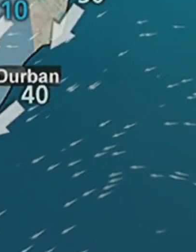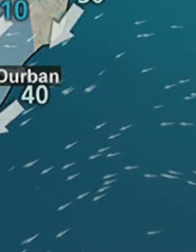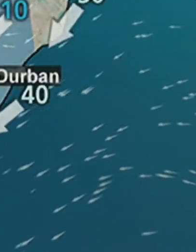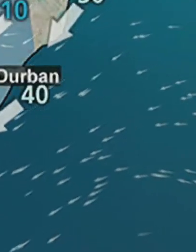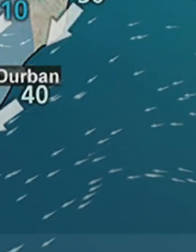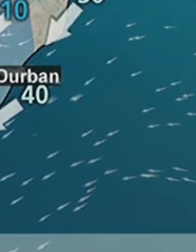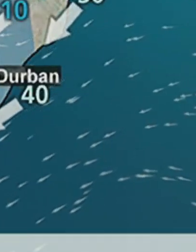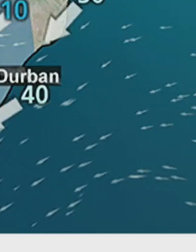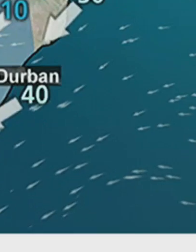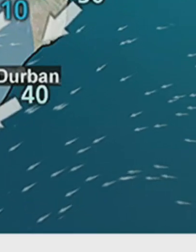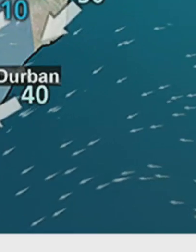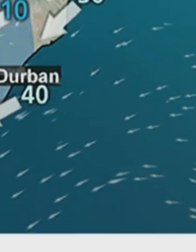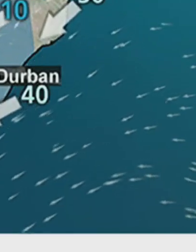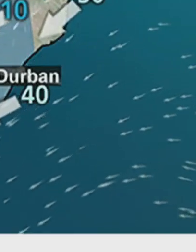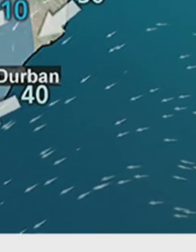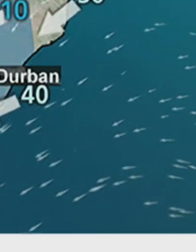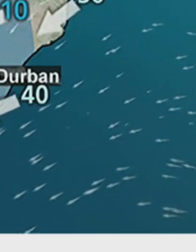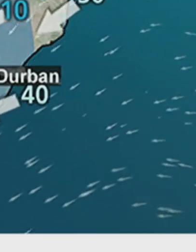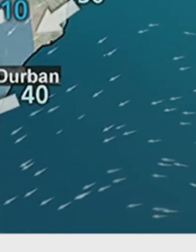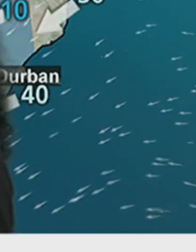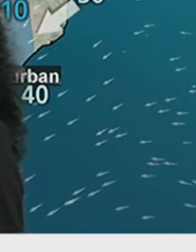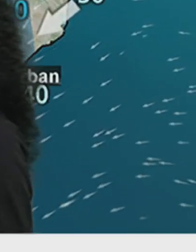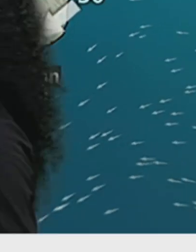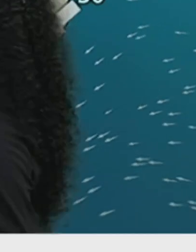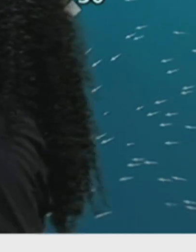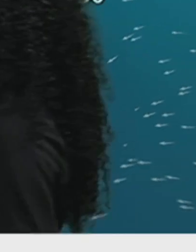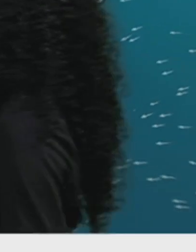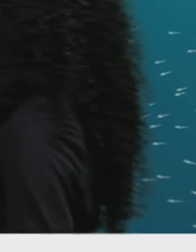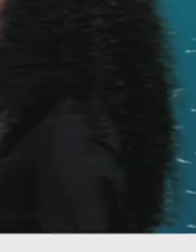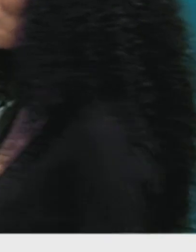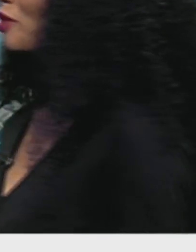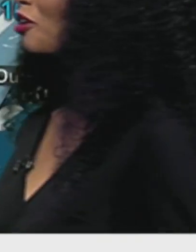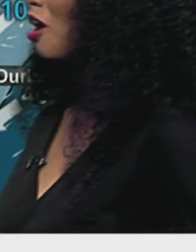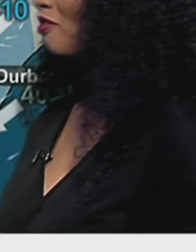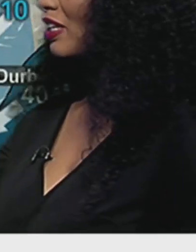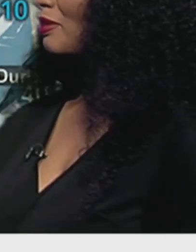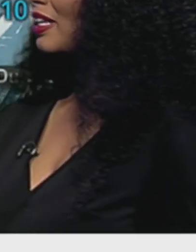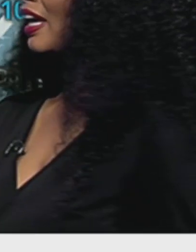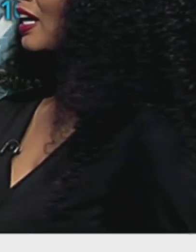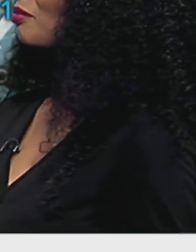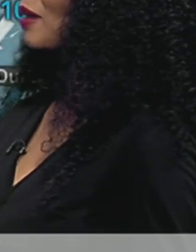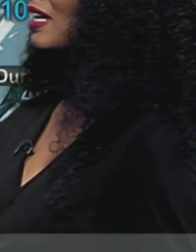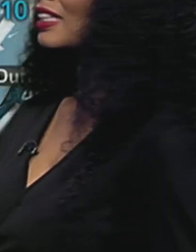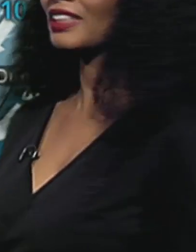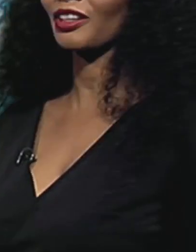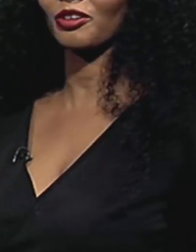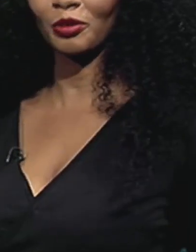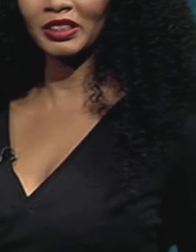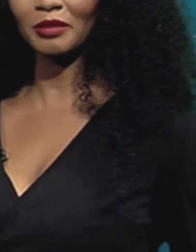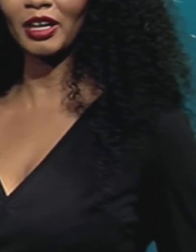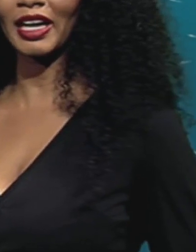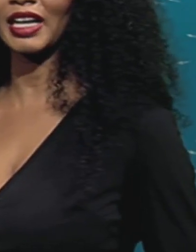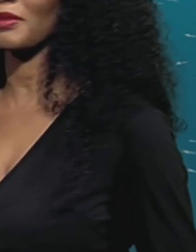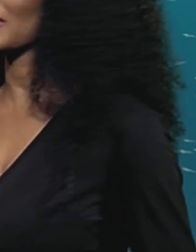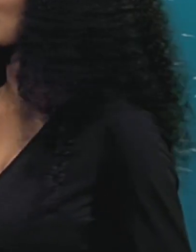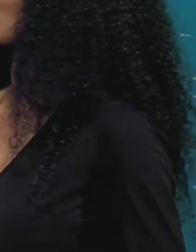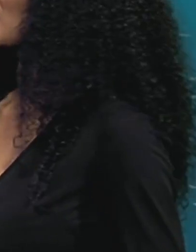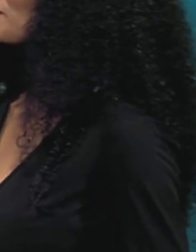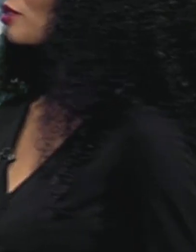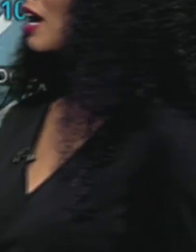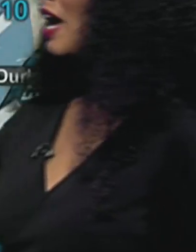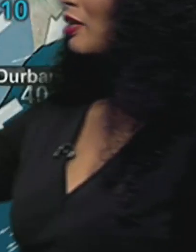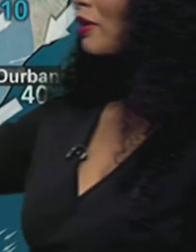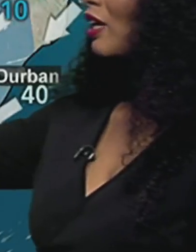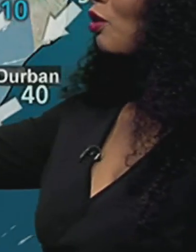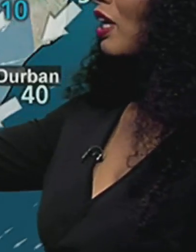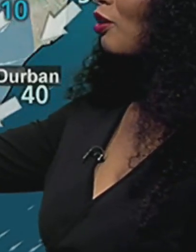ke leboga Seitebaleng ke le dumedise babogedi ko gae a re lebelle maemo a bosa bosigo jwa gompieno fa re lebella naga ka bophara e tla nna le gone go itemogela masarasarana a